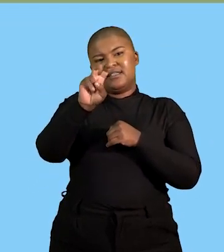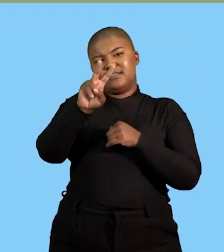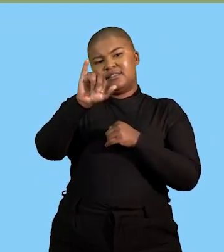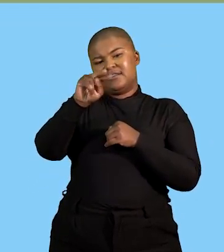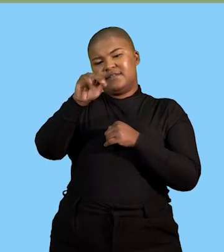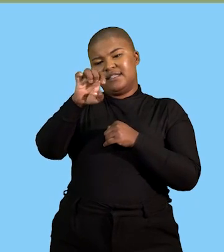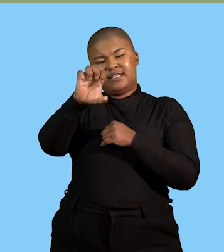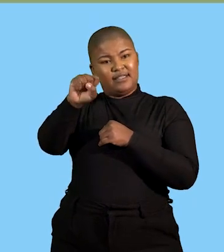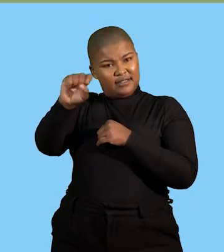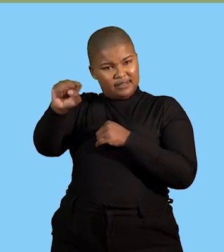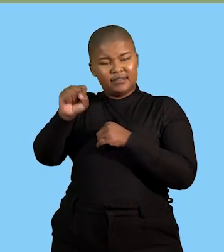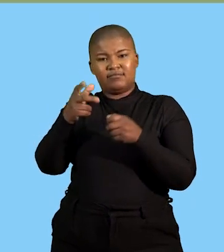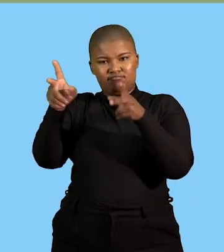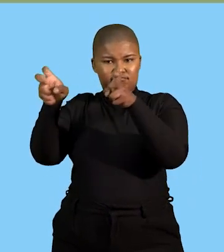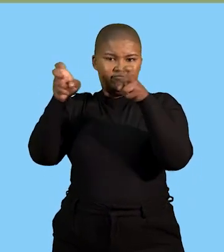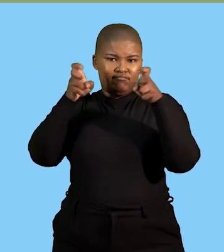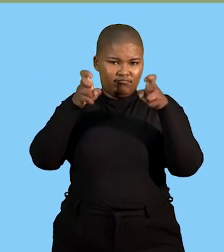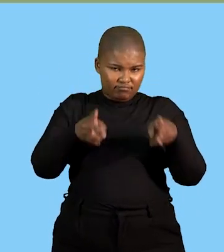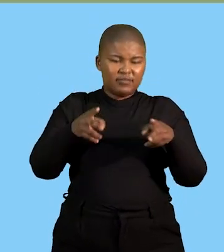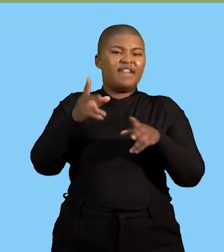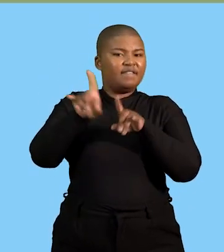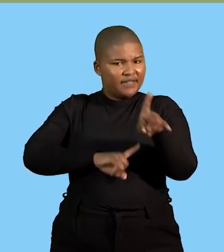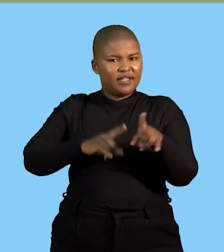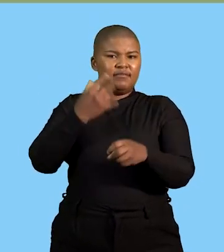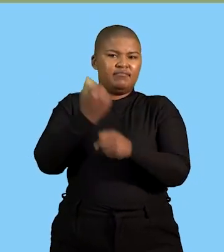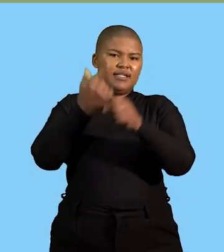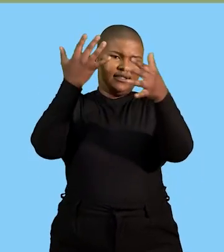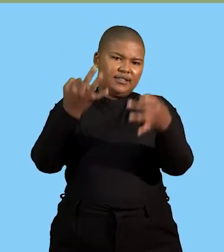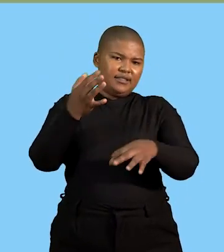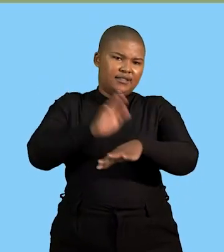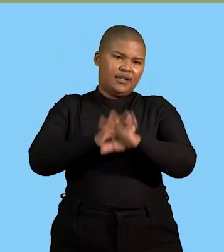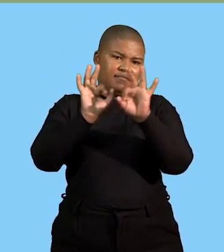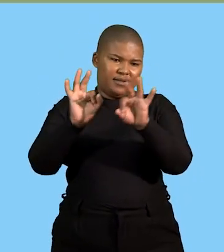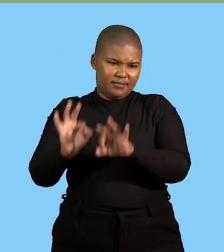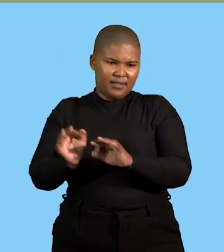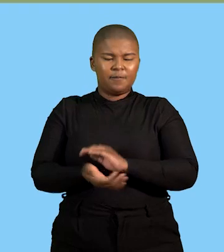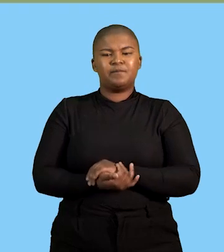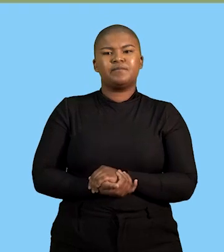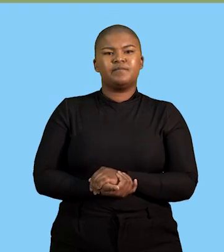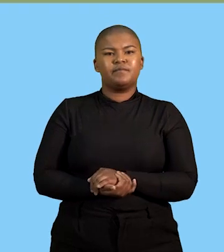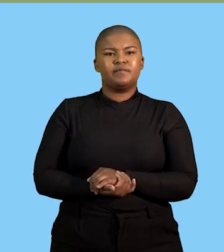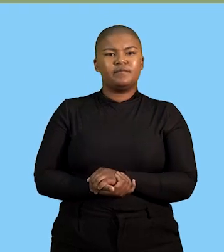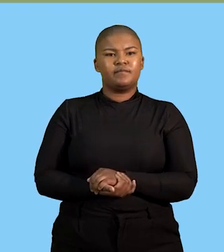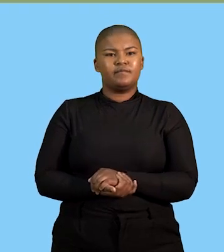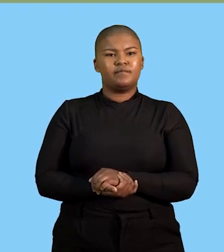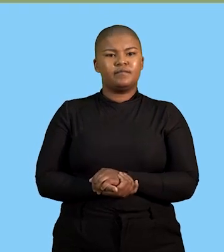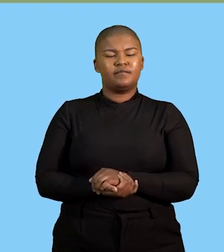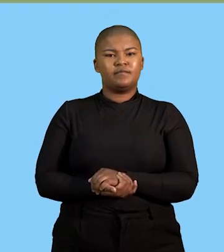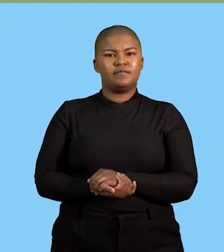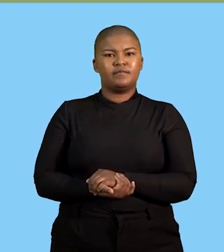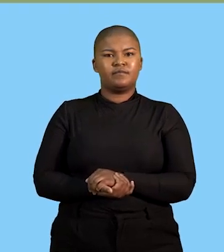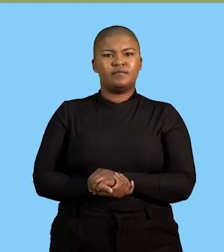Indecisiveness. Then we'll just quote the idea that he fails to make decisions on time.